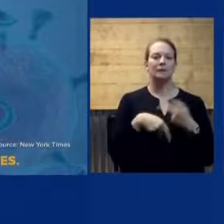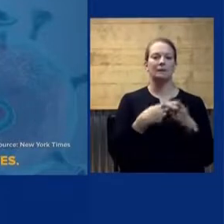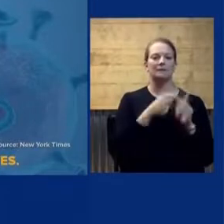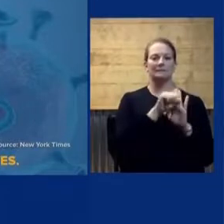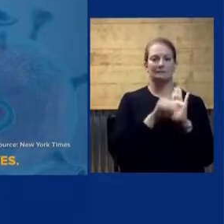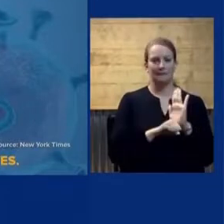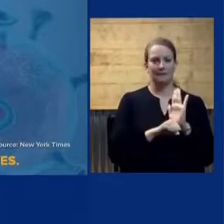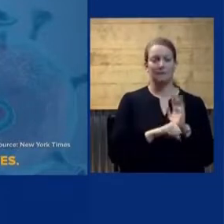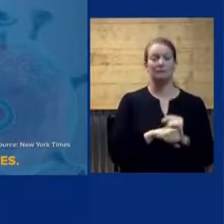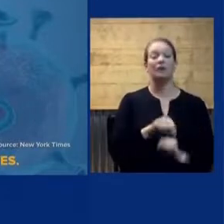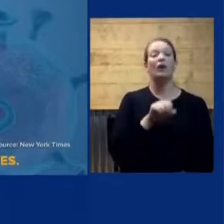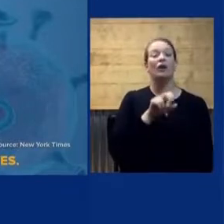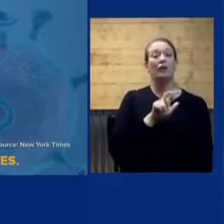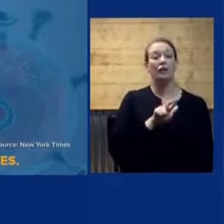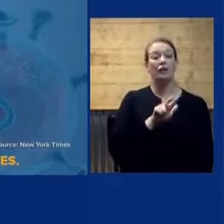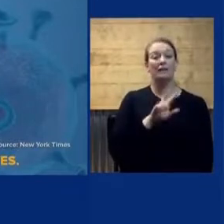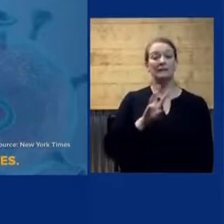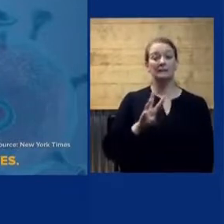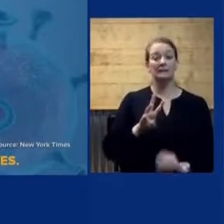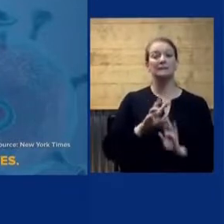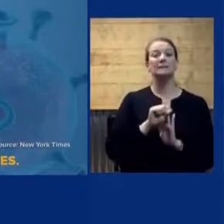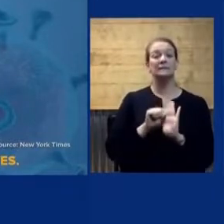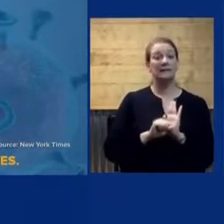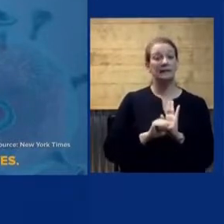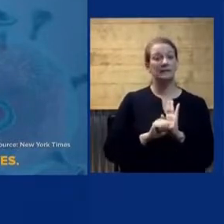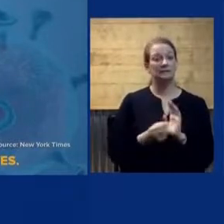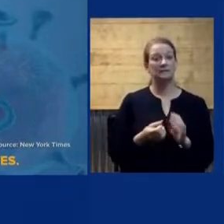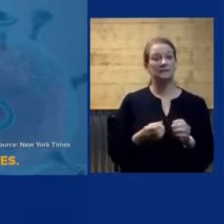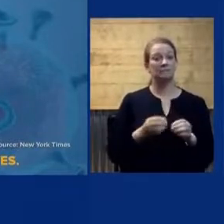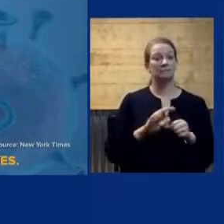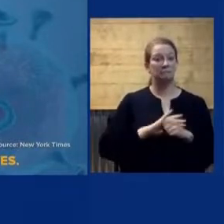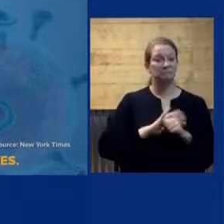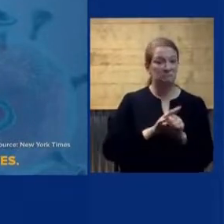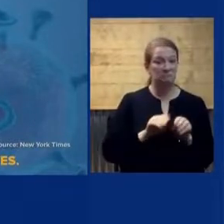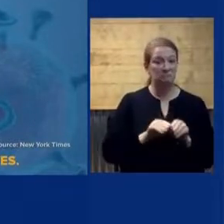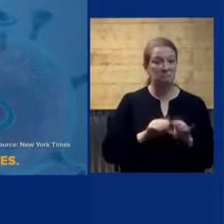an increase in the COVID infection rate.